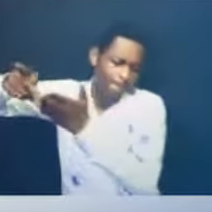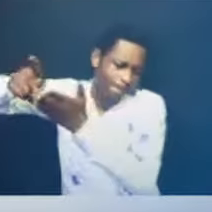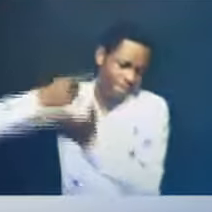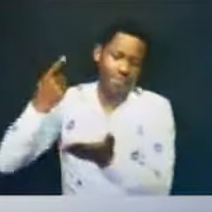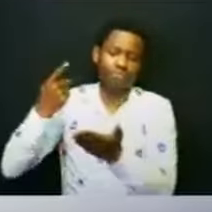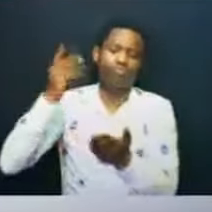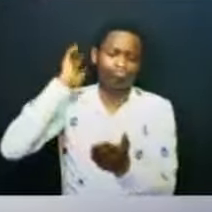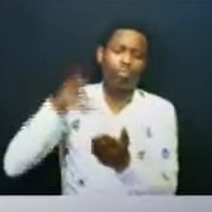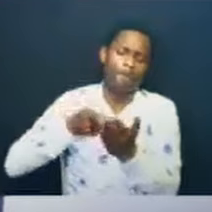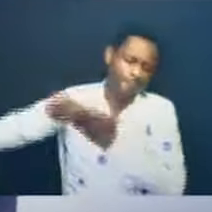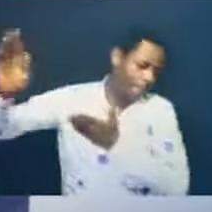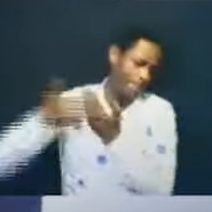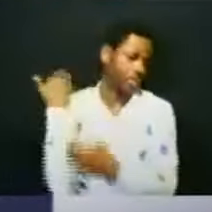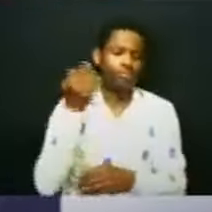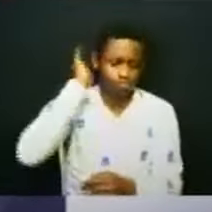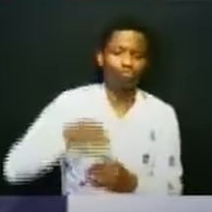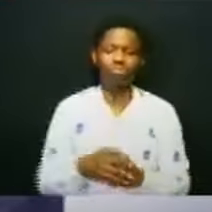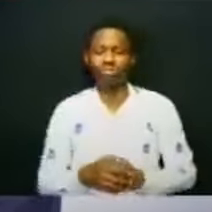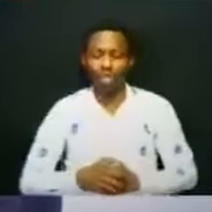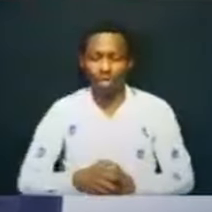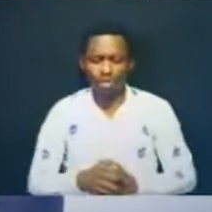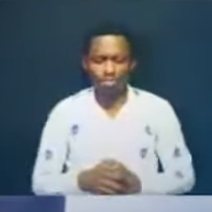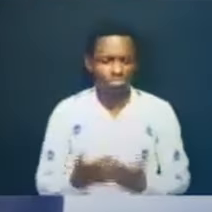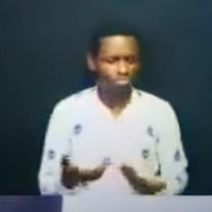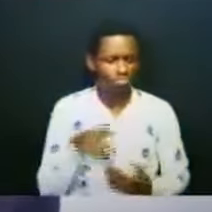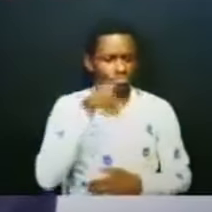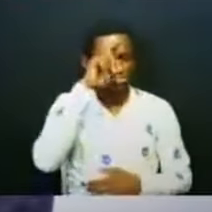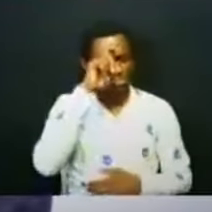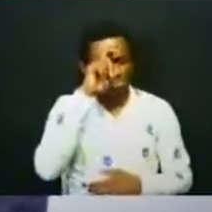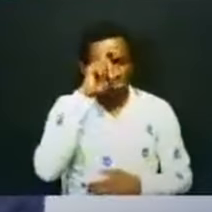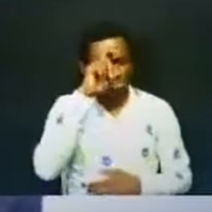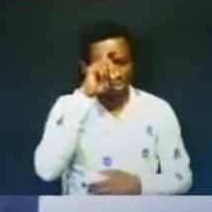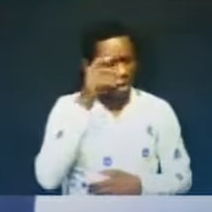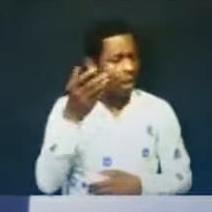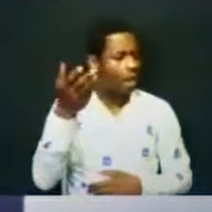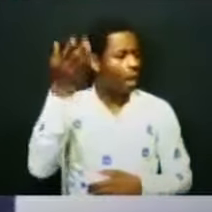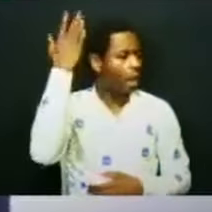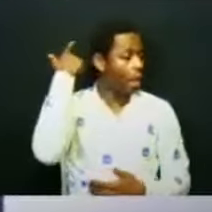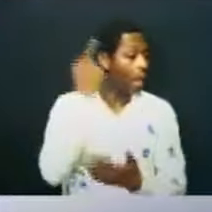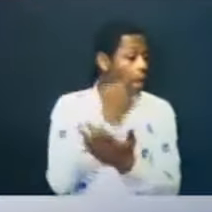no meeting. I call you and say, 'Mono, damfubika sembi. Anya mide. Nenemi kui.